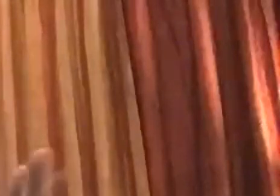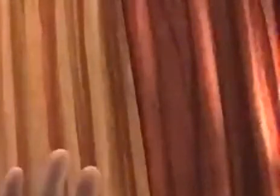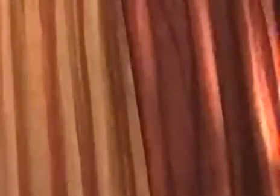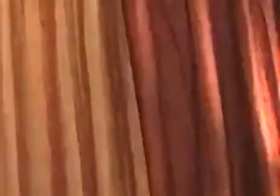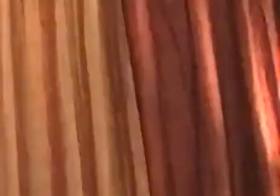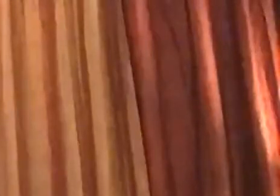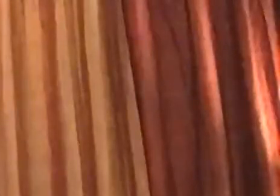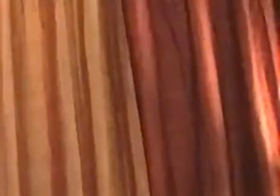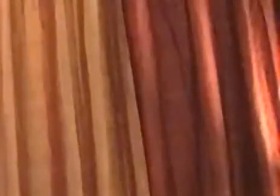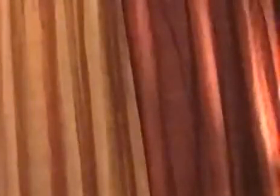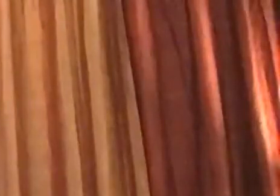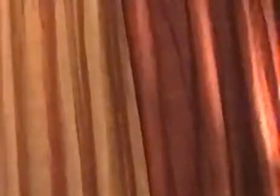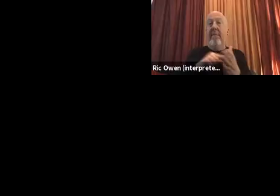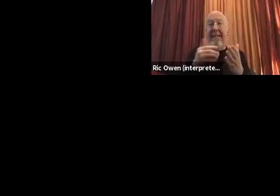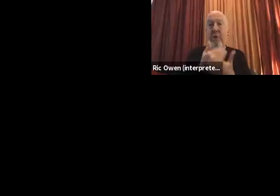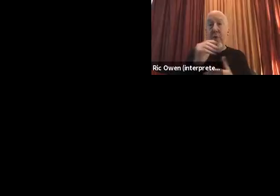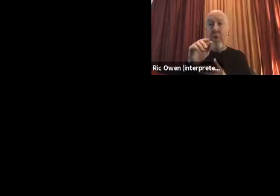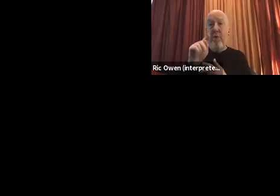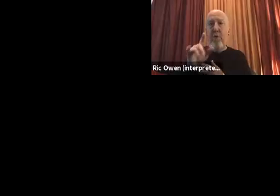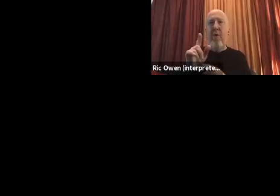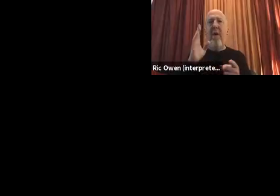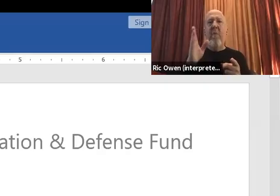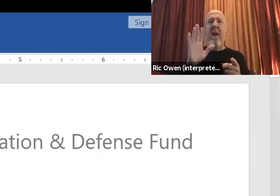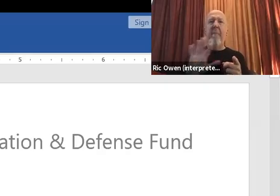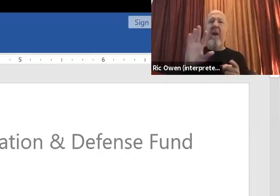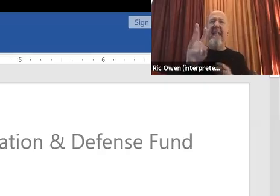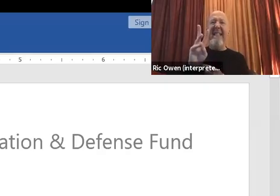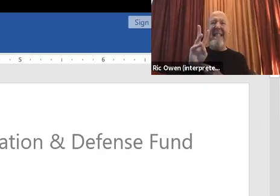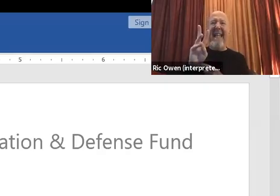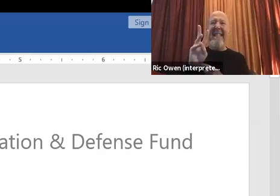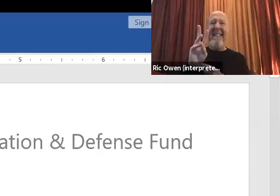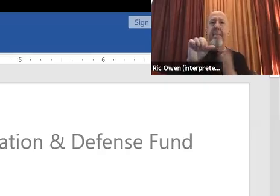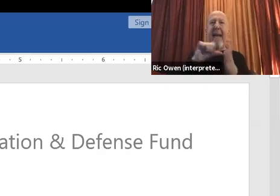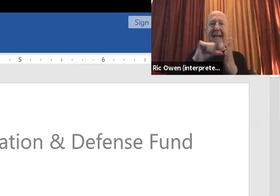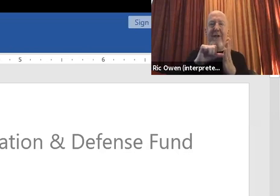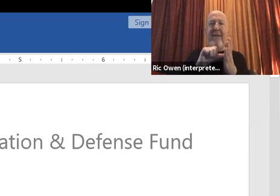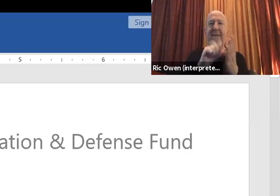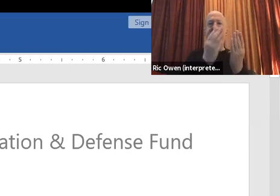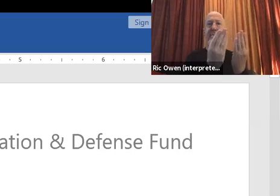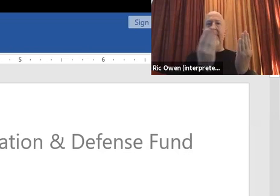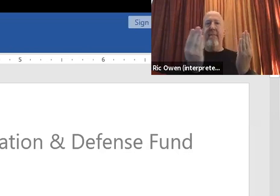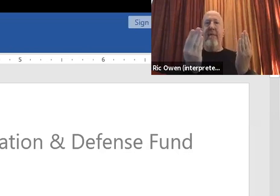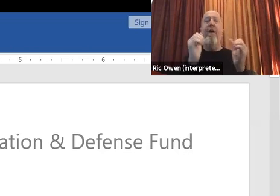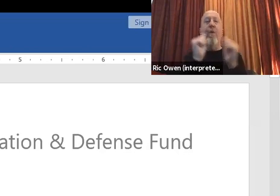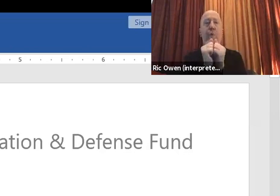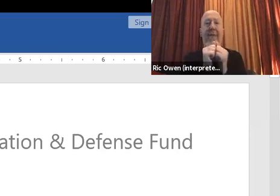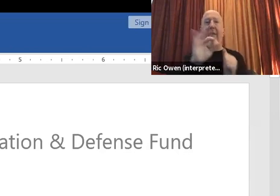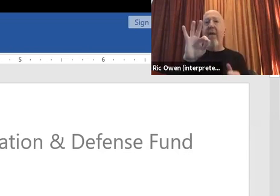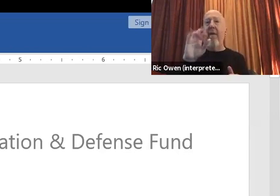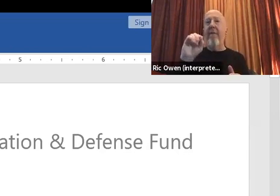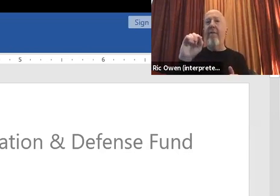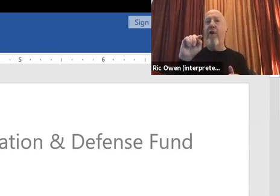this tool, it'll be about 6 pages and it will have footnotes. And I think people can use this fact